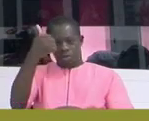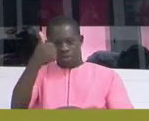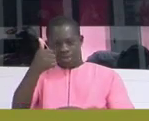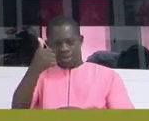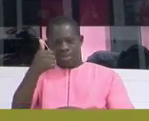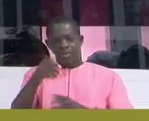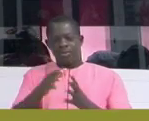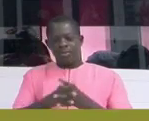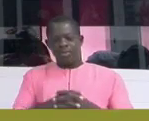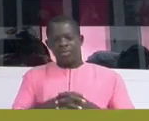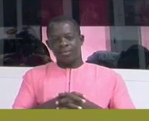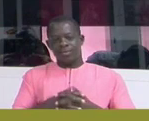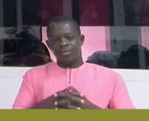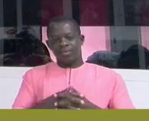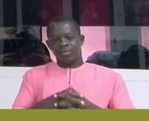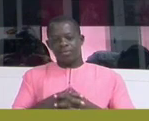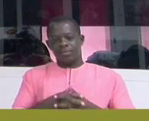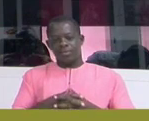in 2006.